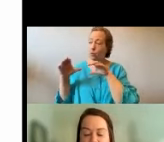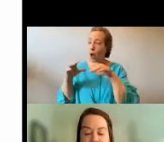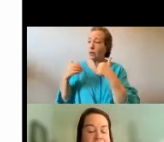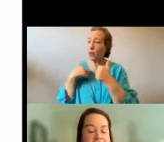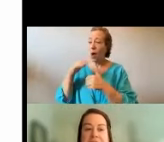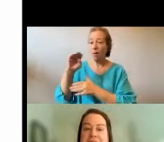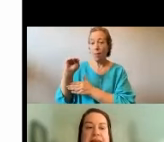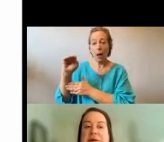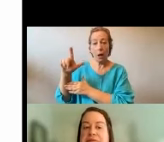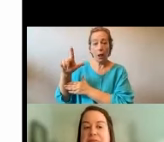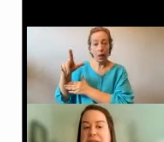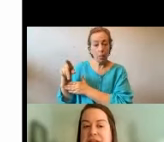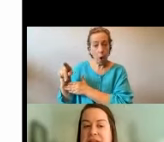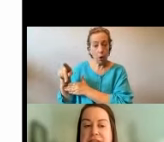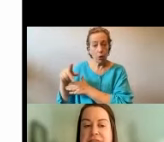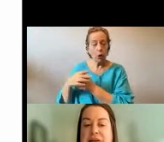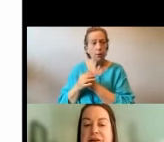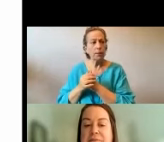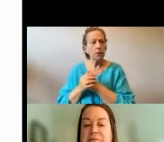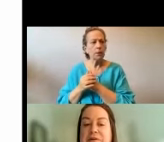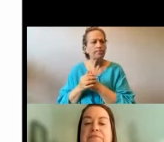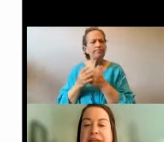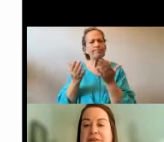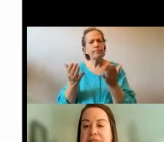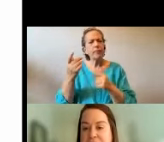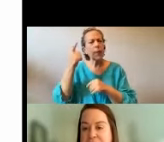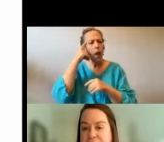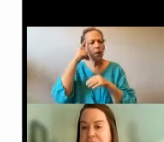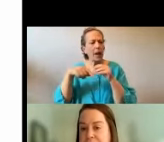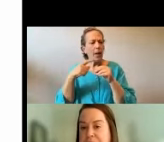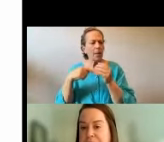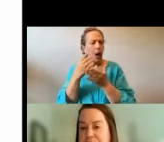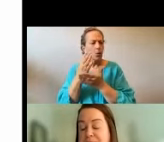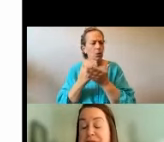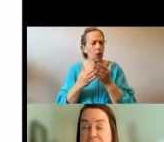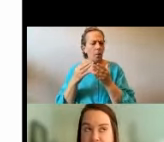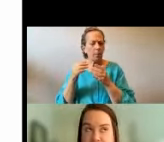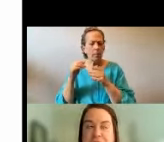And I think about some of the conditions that are pretty regularly referred to